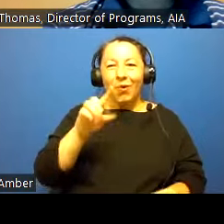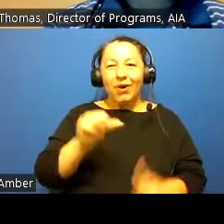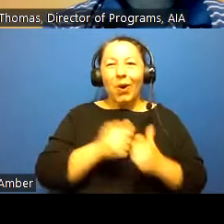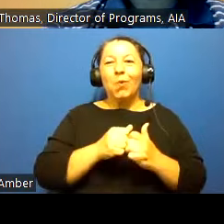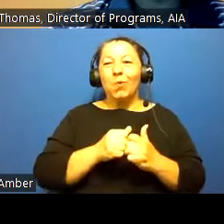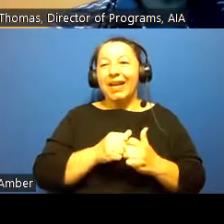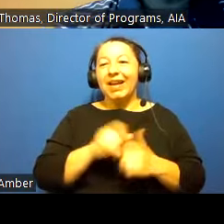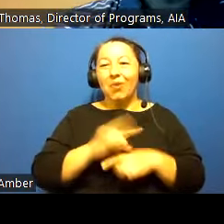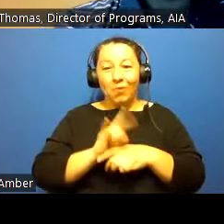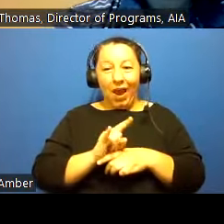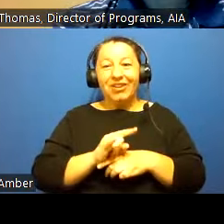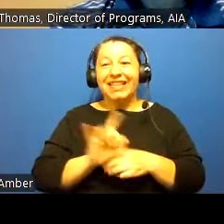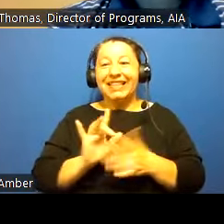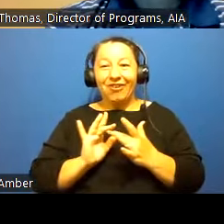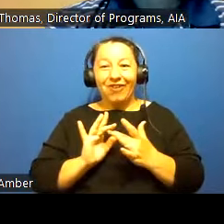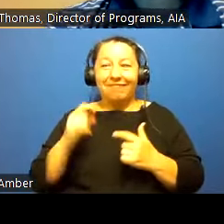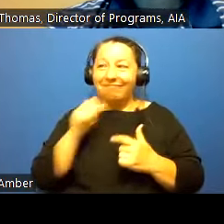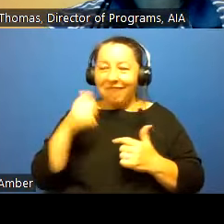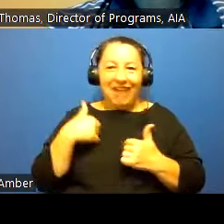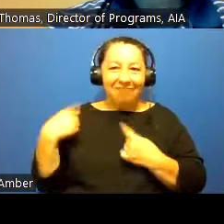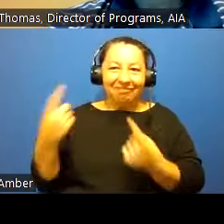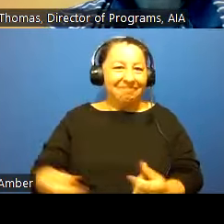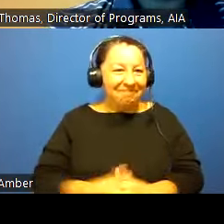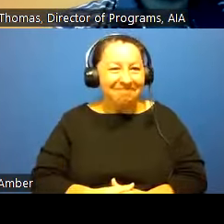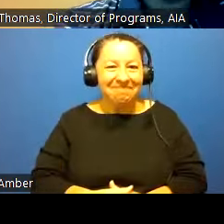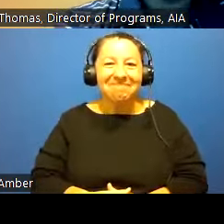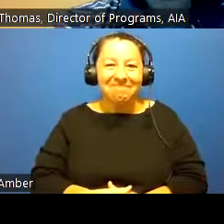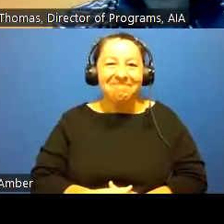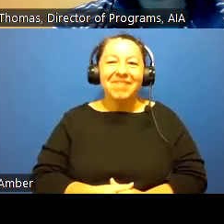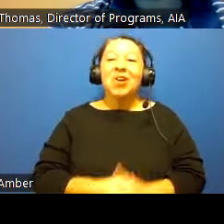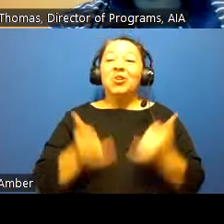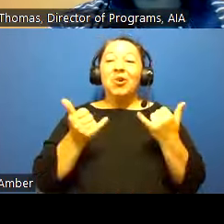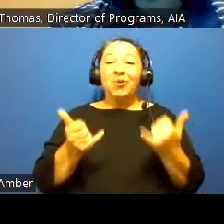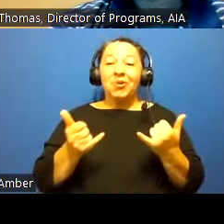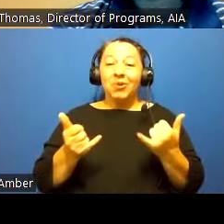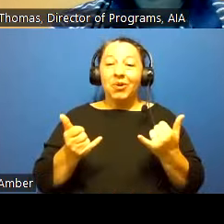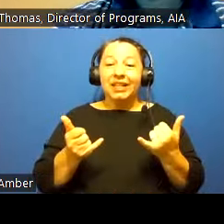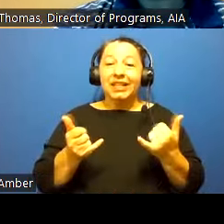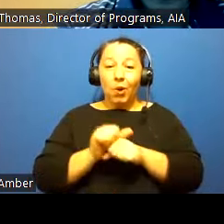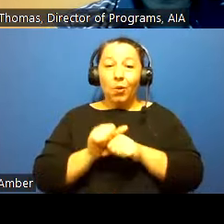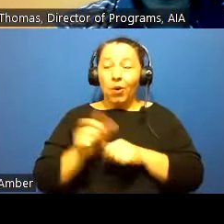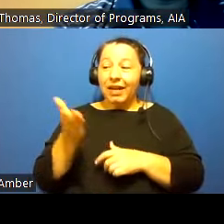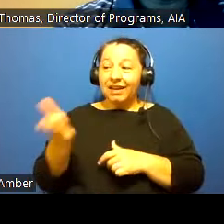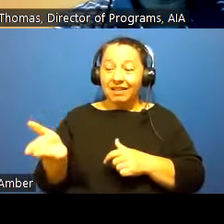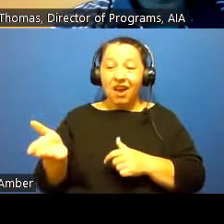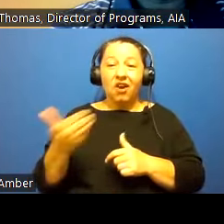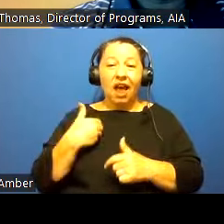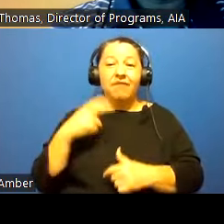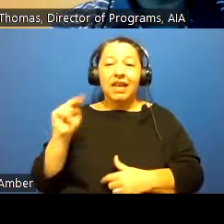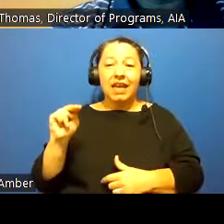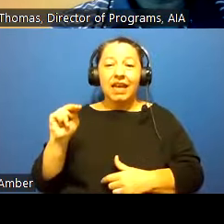which we haven't had also. So we're currently in the field. I've got an NSF grant